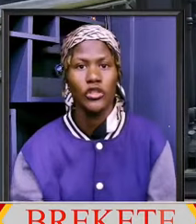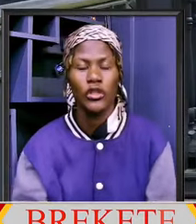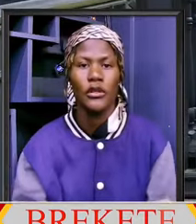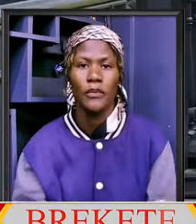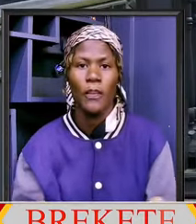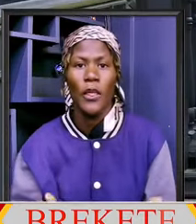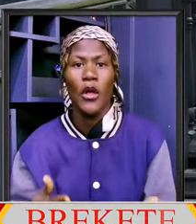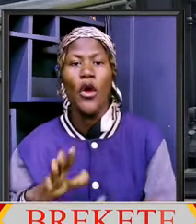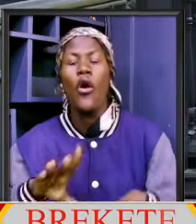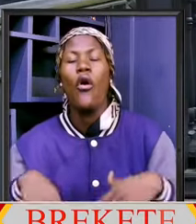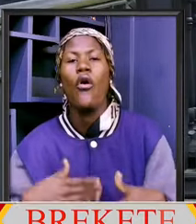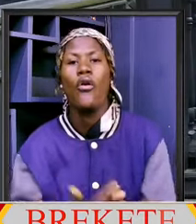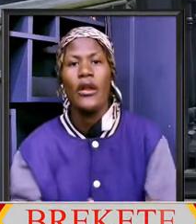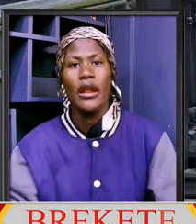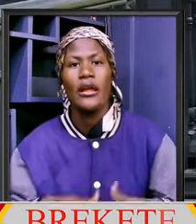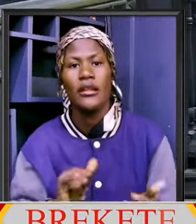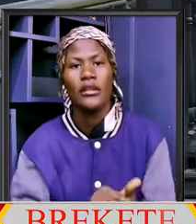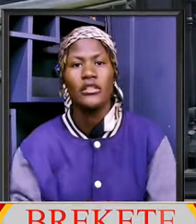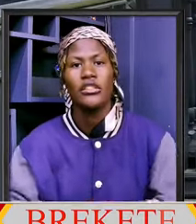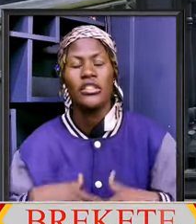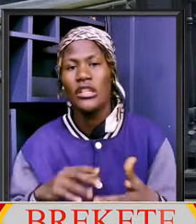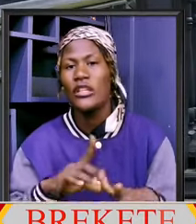people. All the life she lived till now,